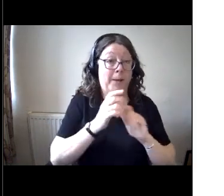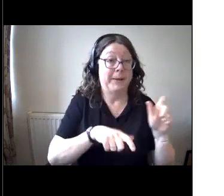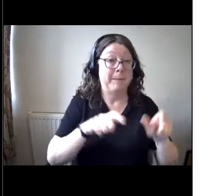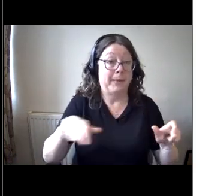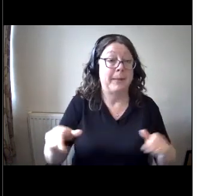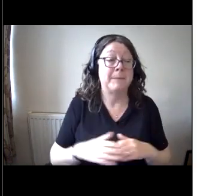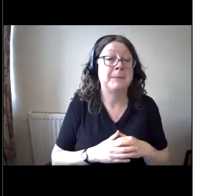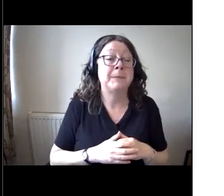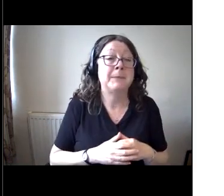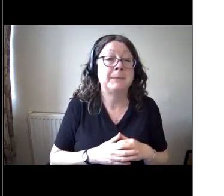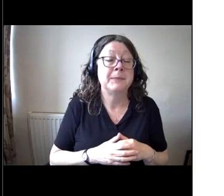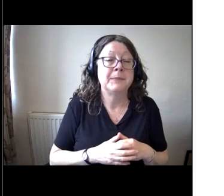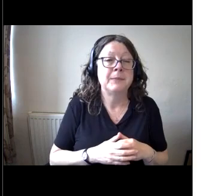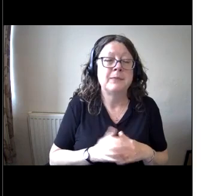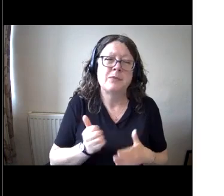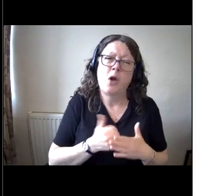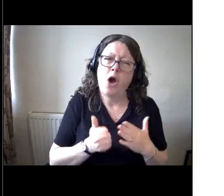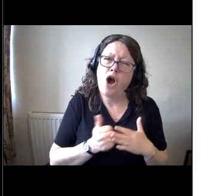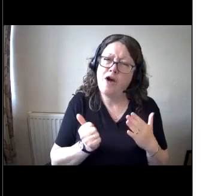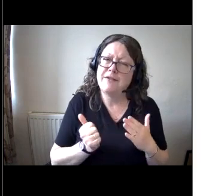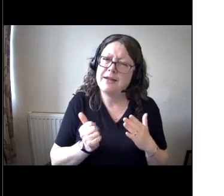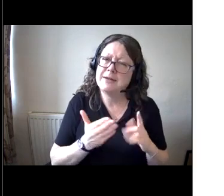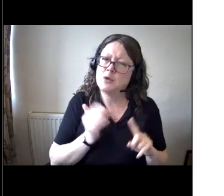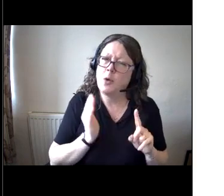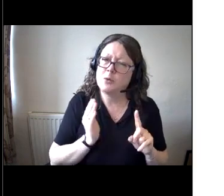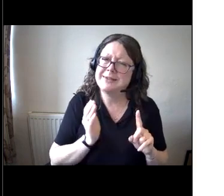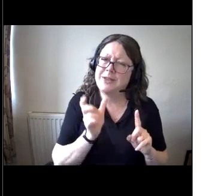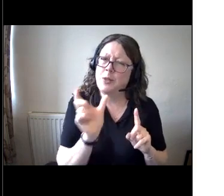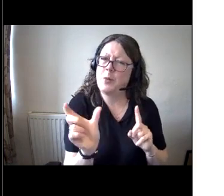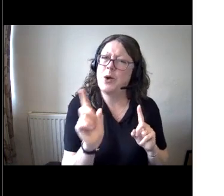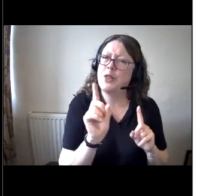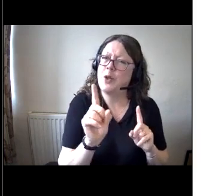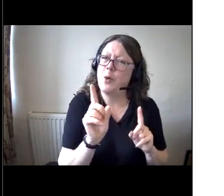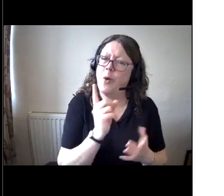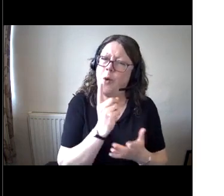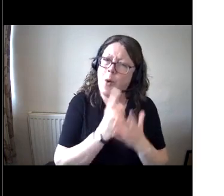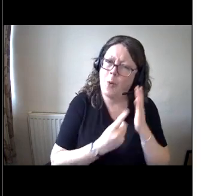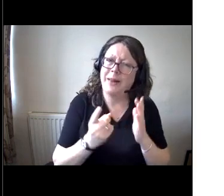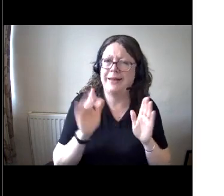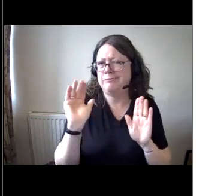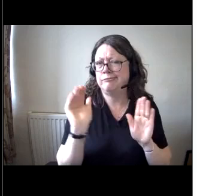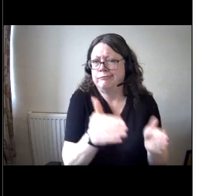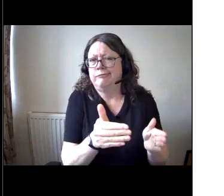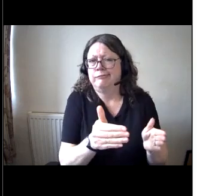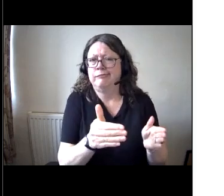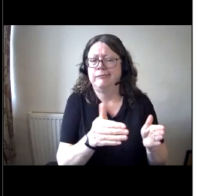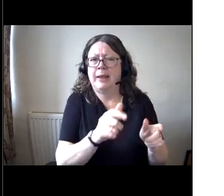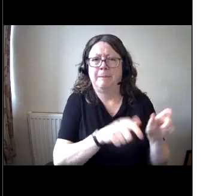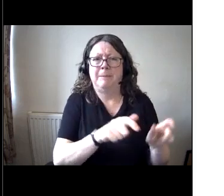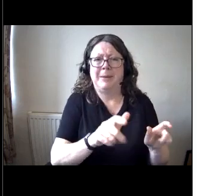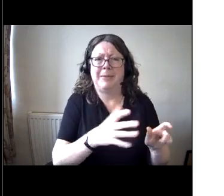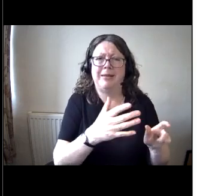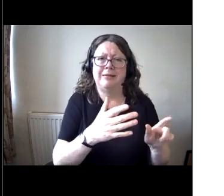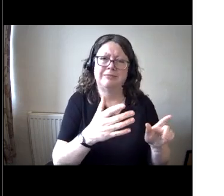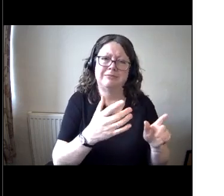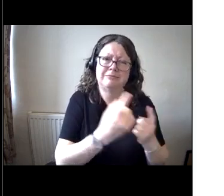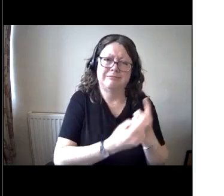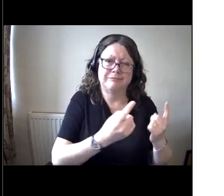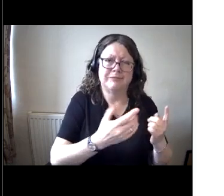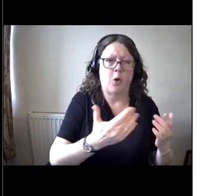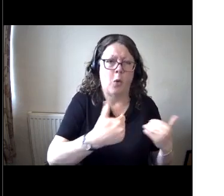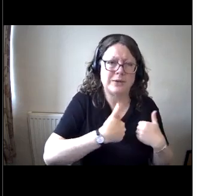we find at the moment is it's often used in the context of autism, of ADHD and